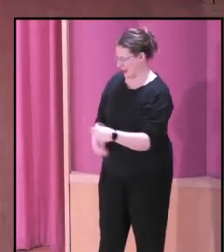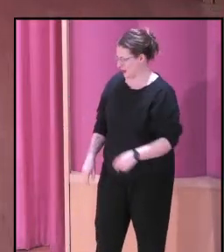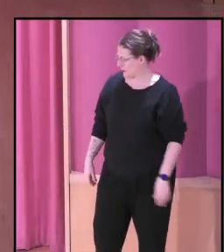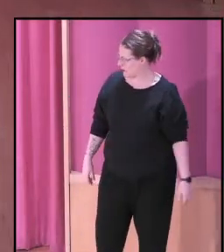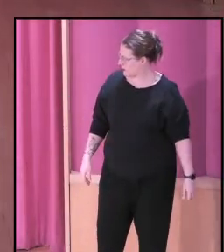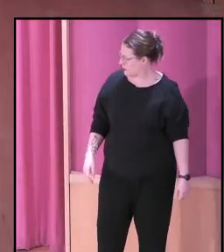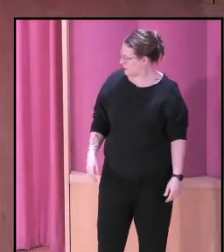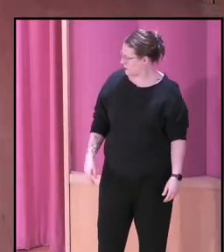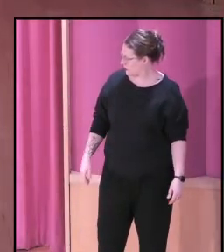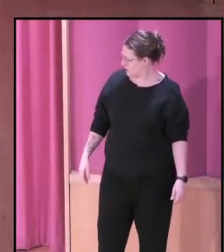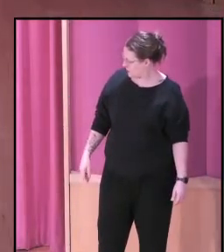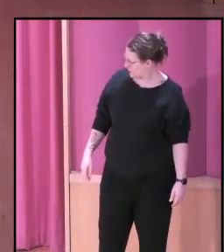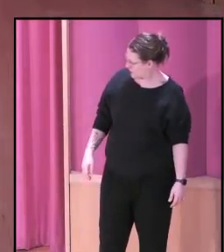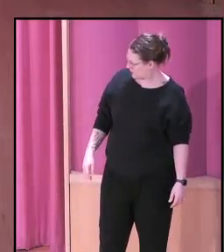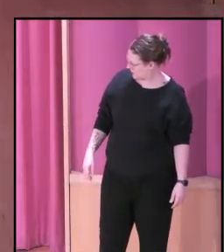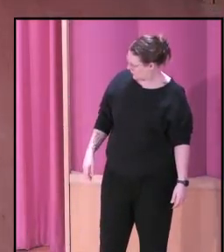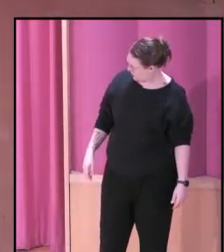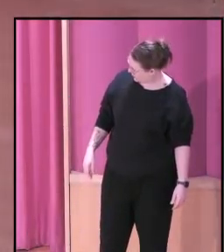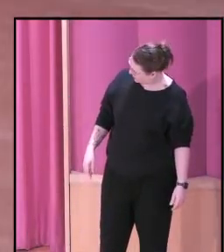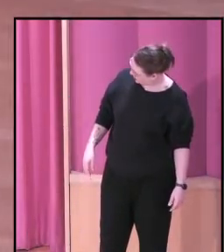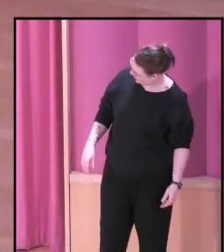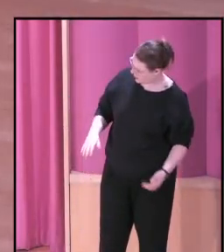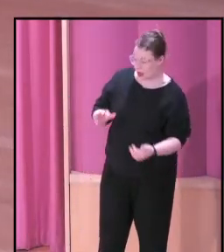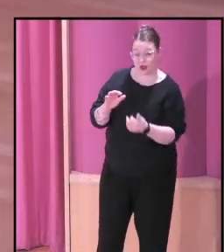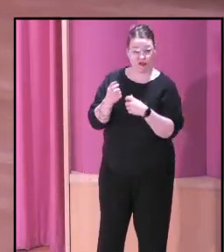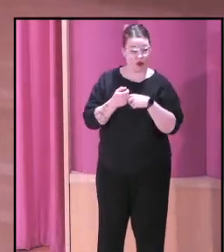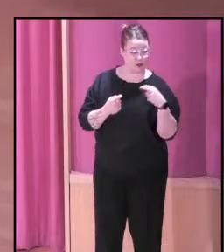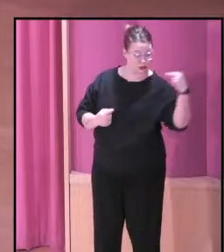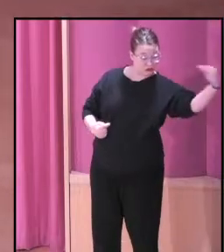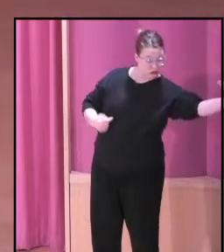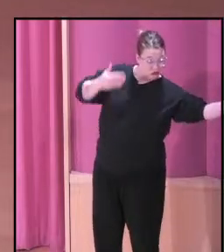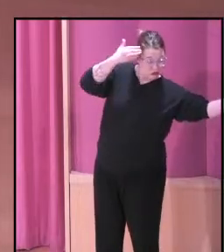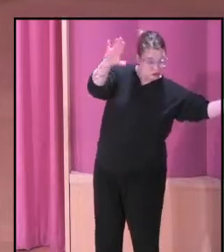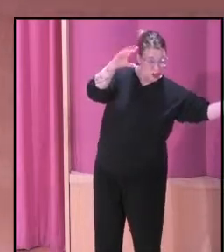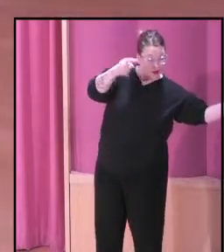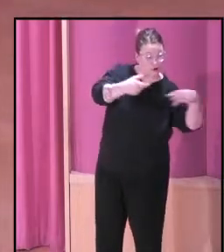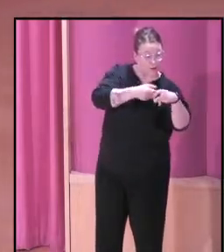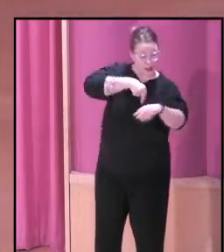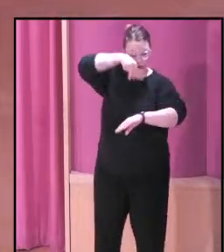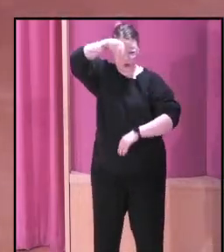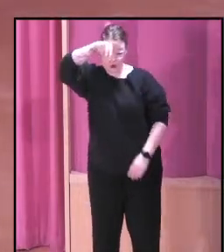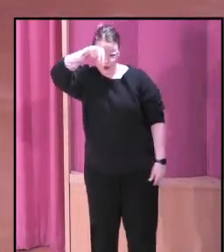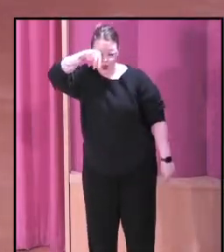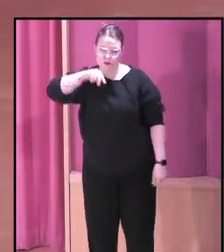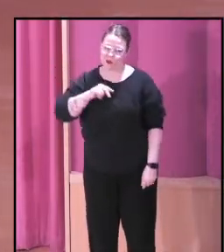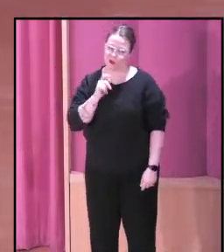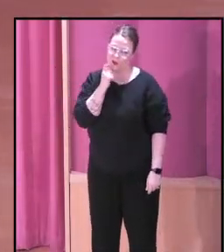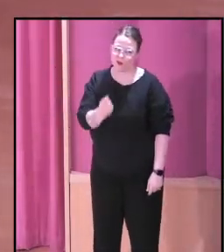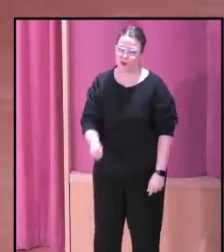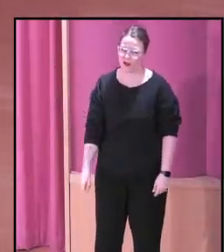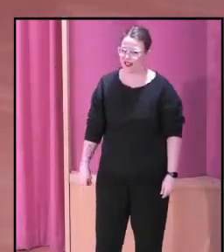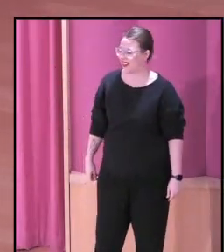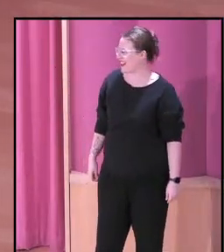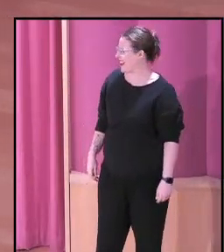don't know how this looks from out there, but from my angle, it looks pretty sweet.